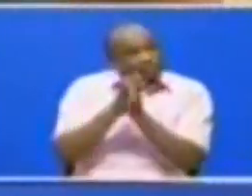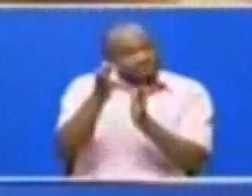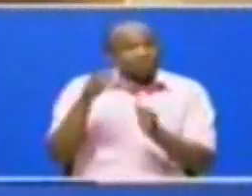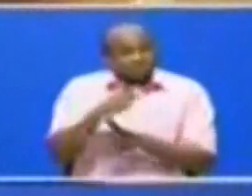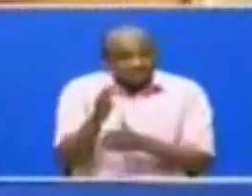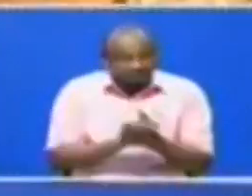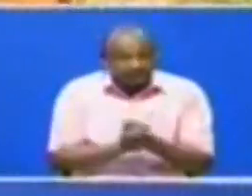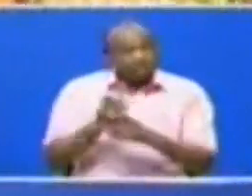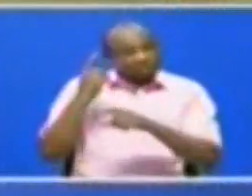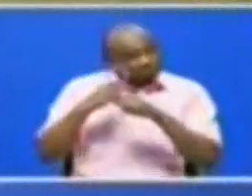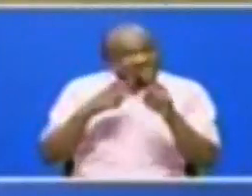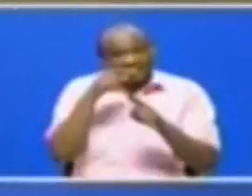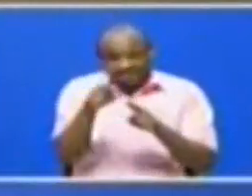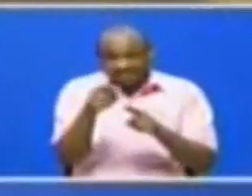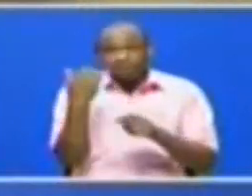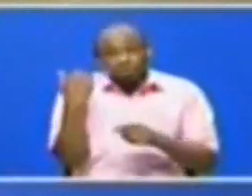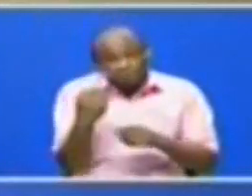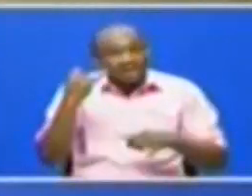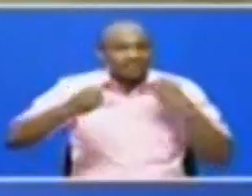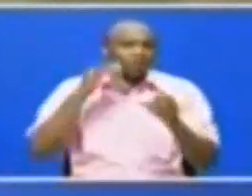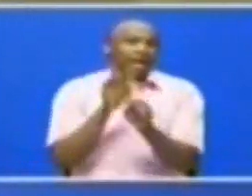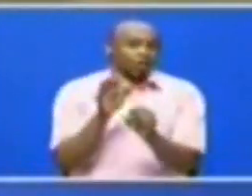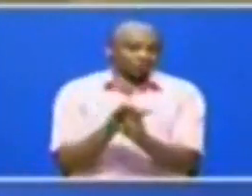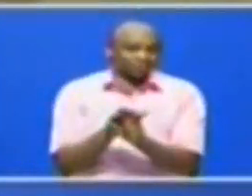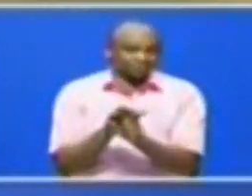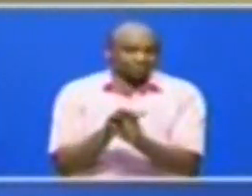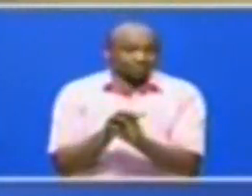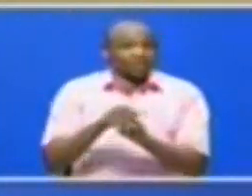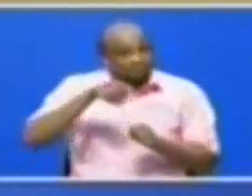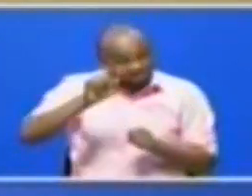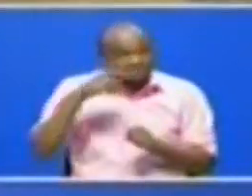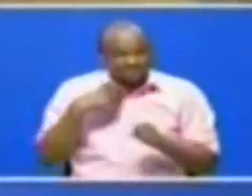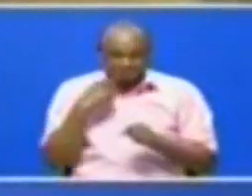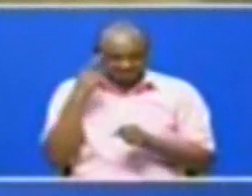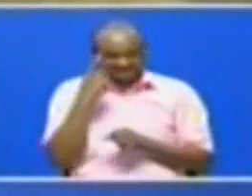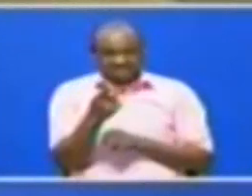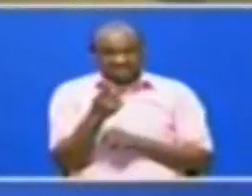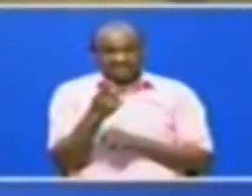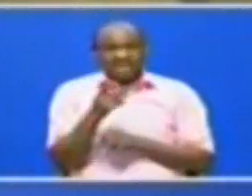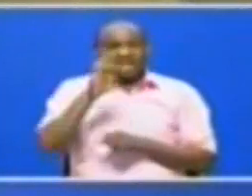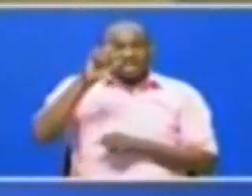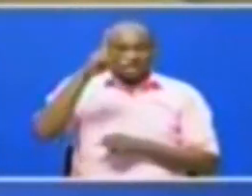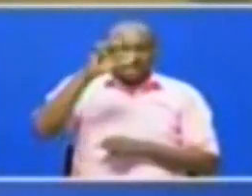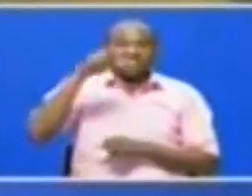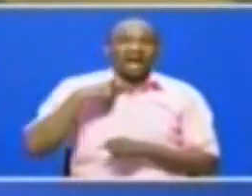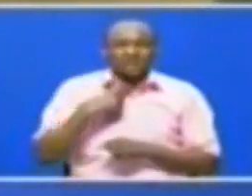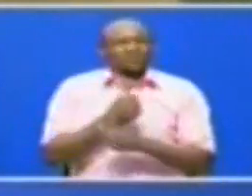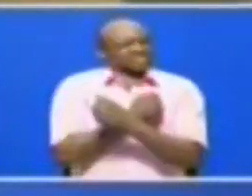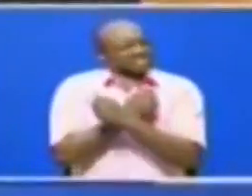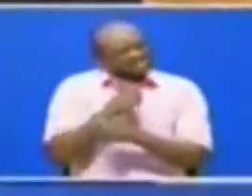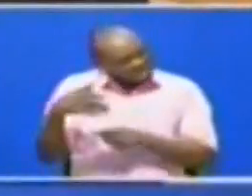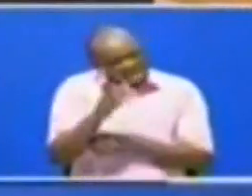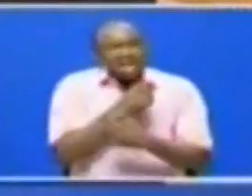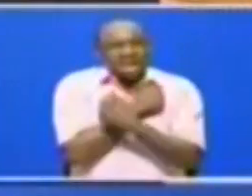an experience he says his children enjoy. And as absurd as it may sound, Elijah also has a favorite snake among them